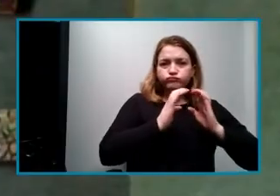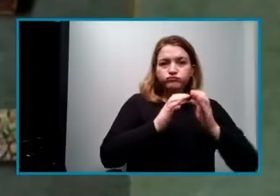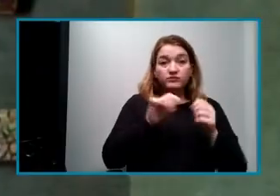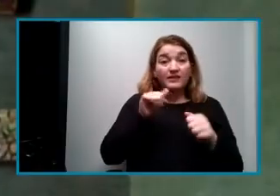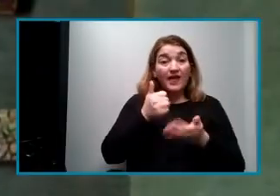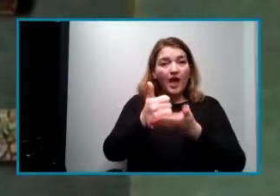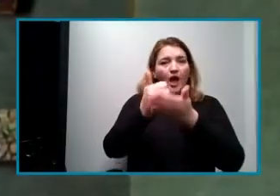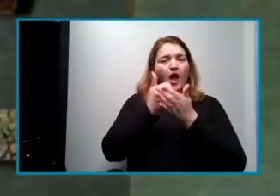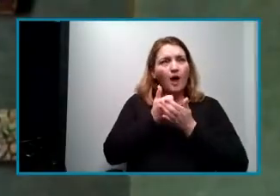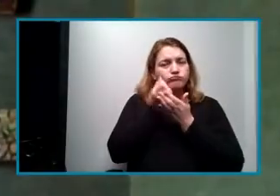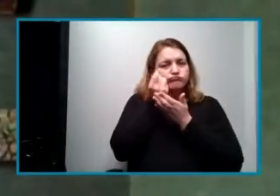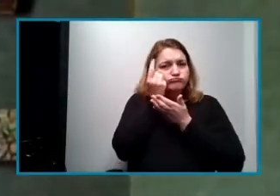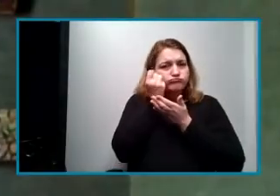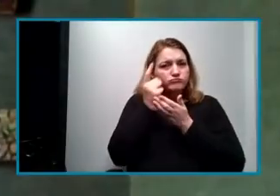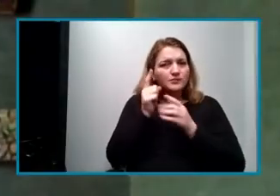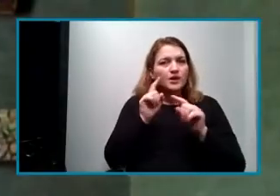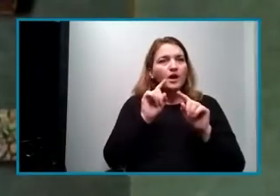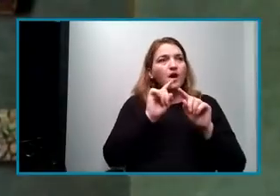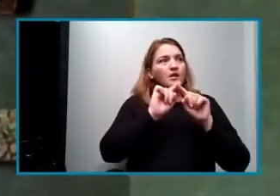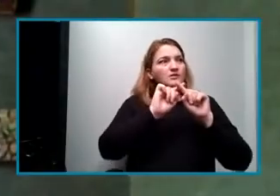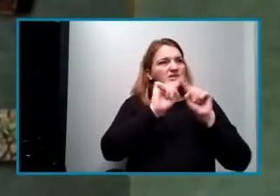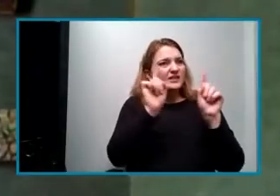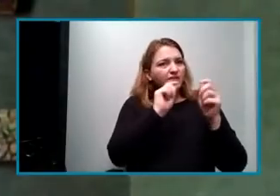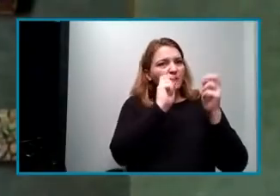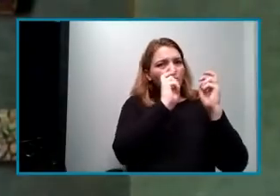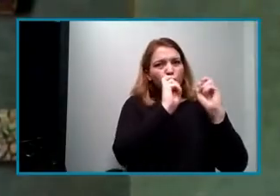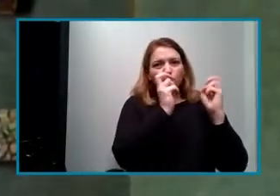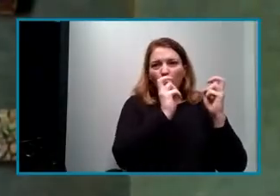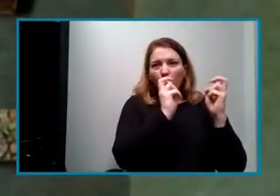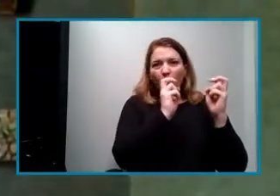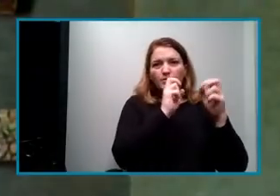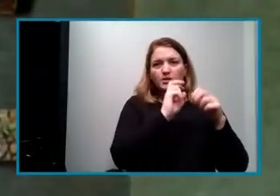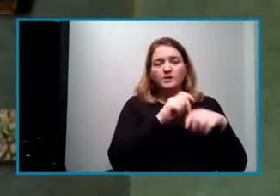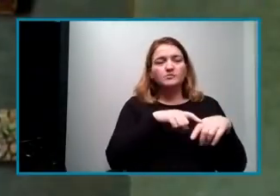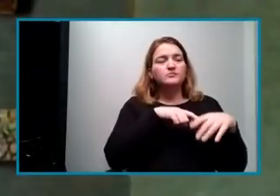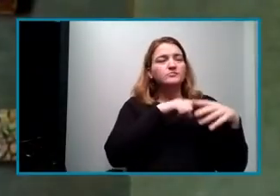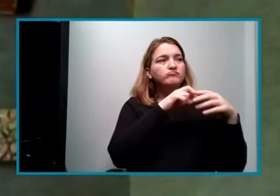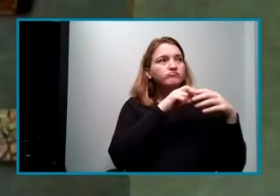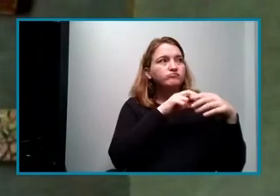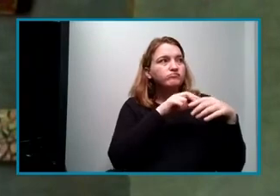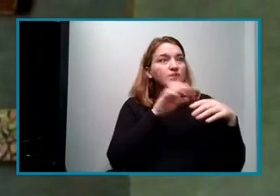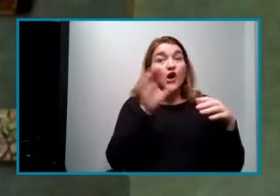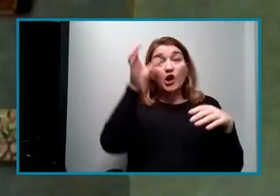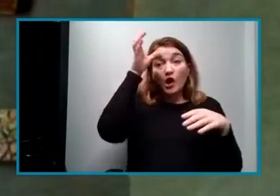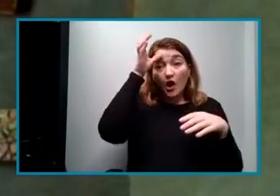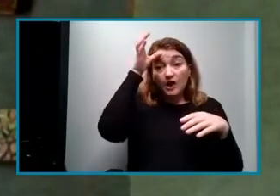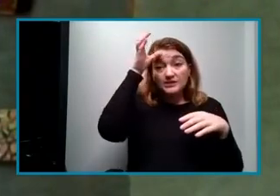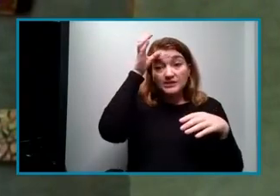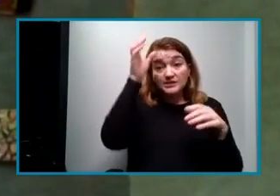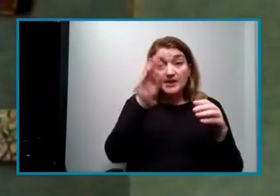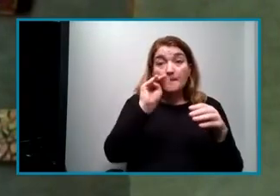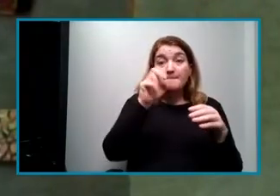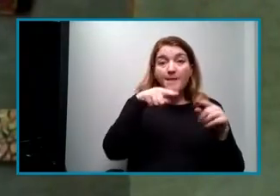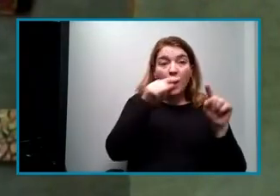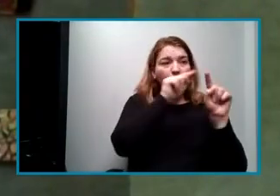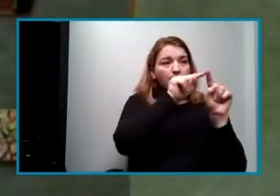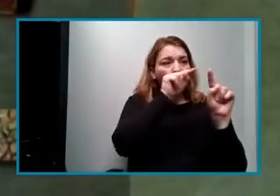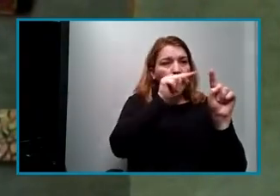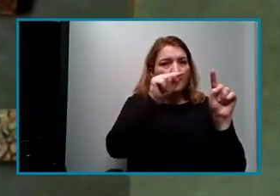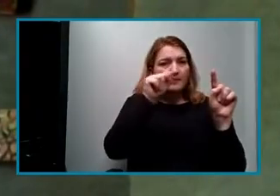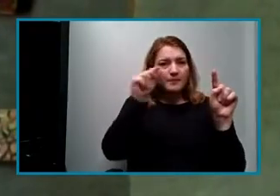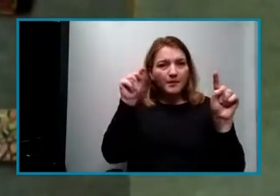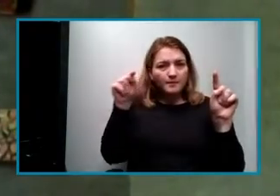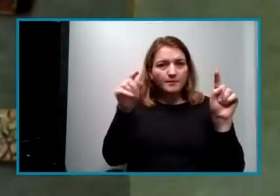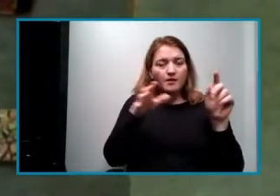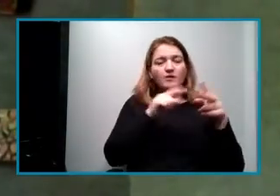the different issues when we were putting them into do like the concept mapping, outcome mapping, making our during